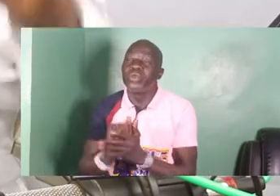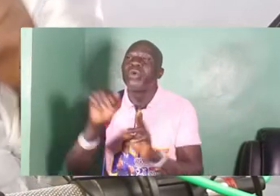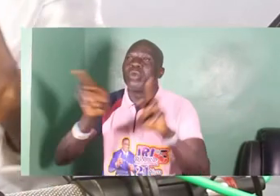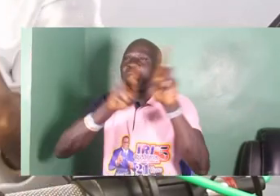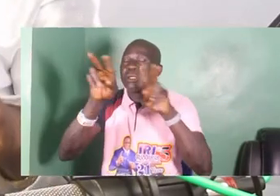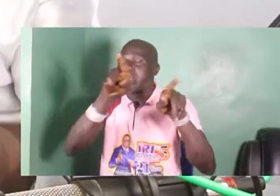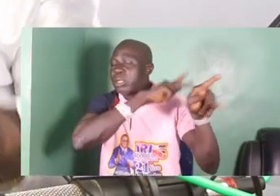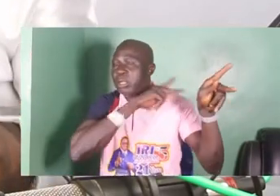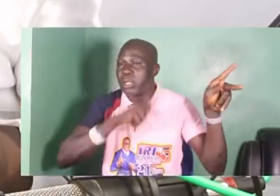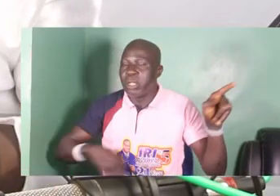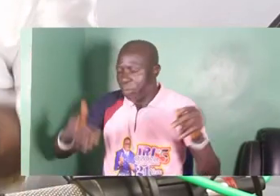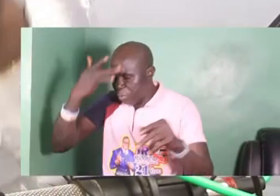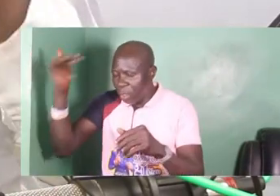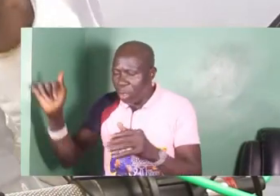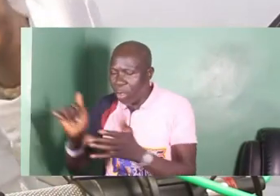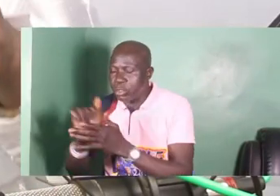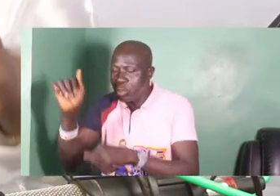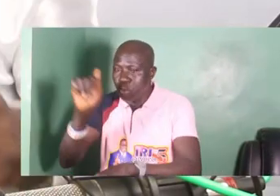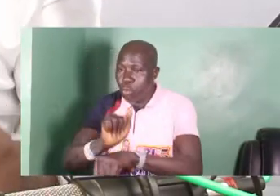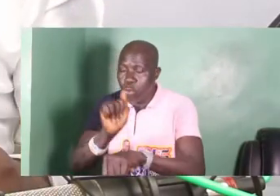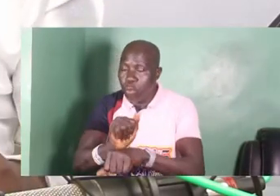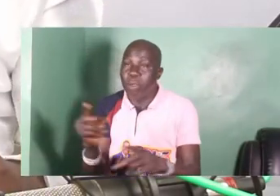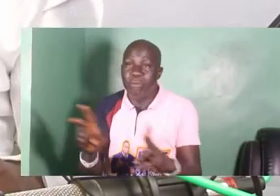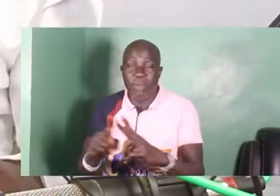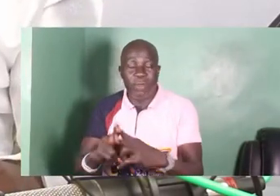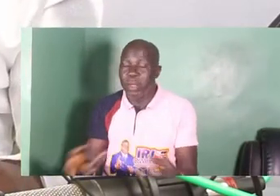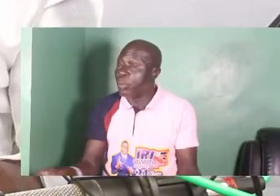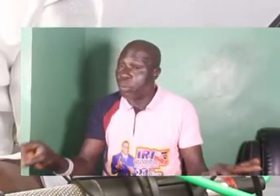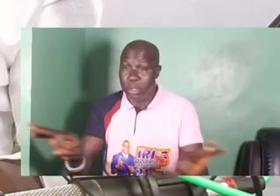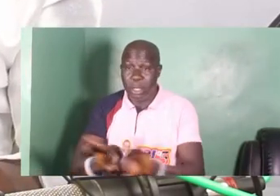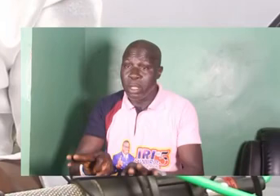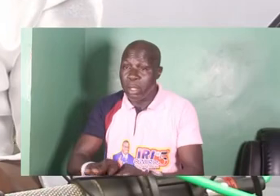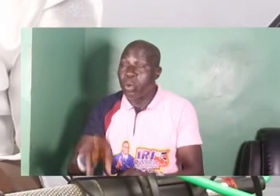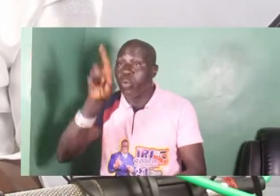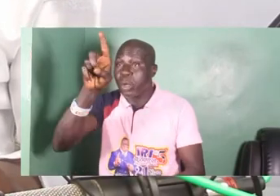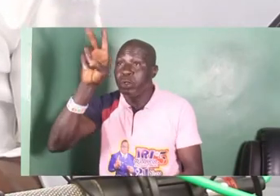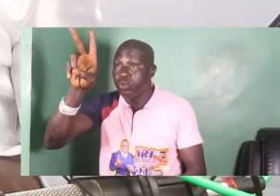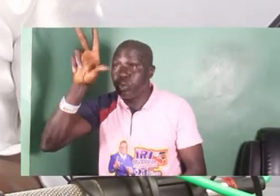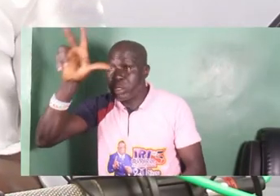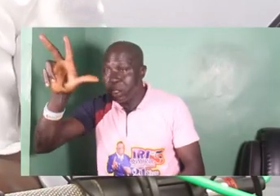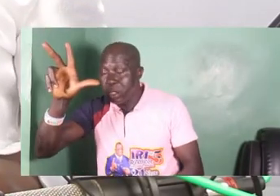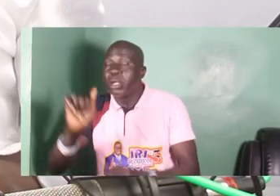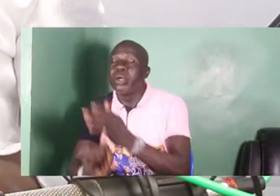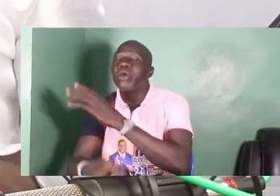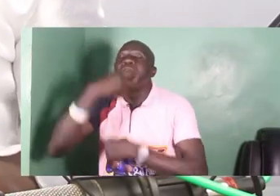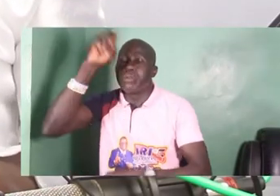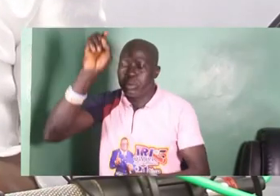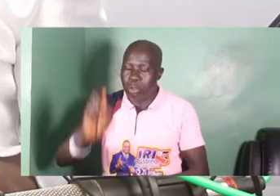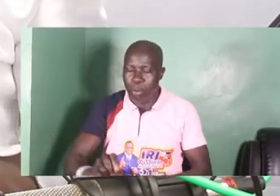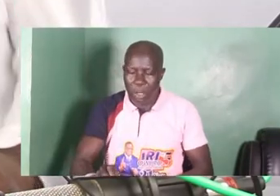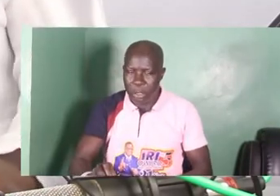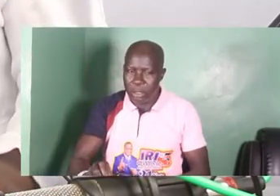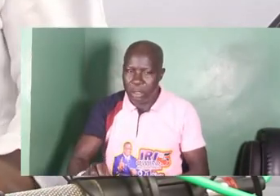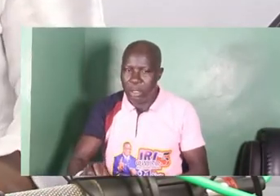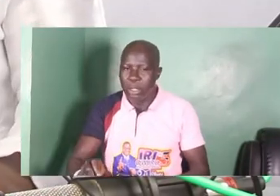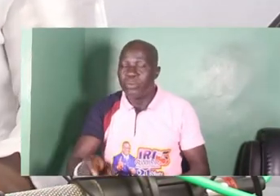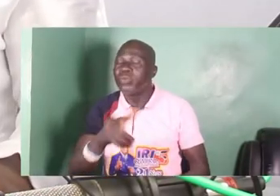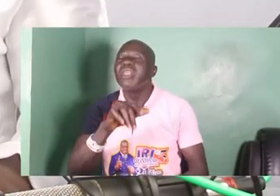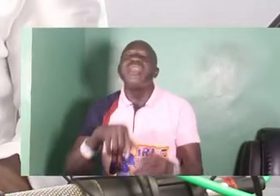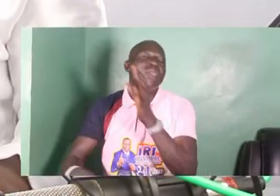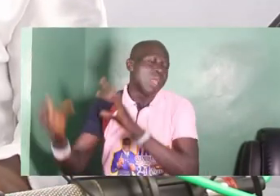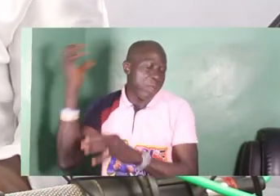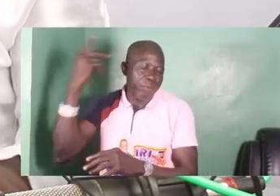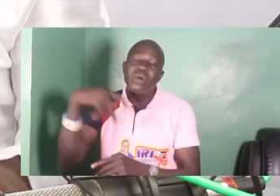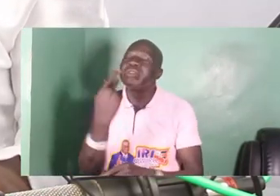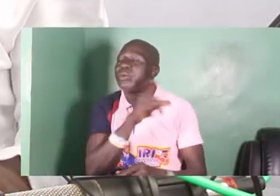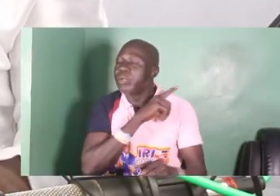save your man. To repair, he said, let's say, Pata. Your pizza is very so important. But 1, 2, 3. But 1, 2, 3. They don't come out. Tell your